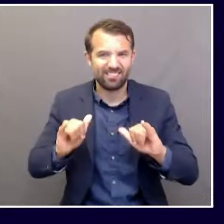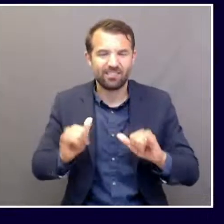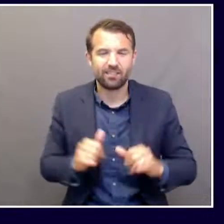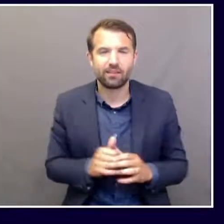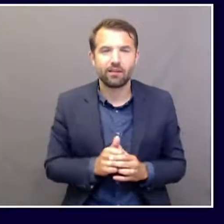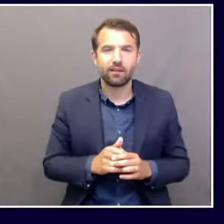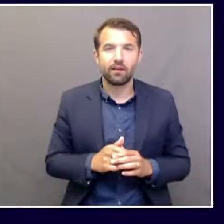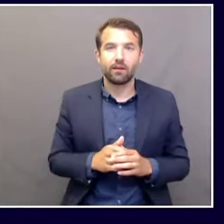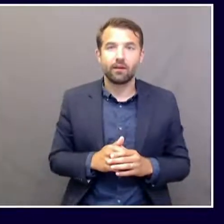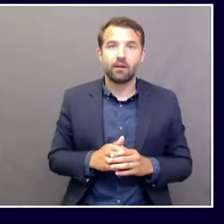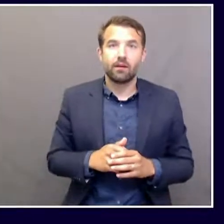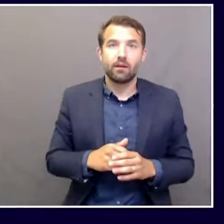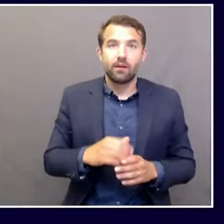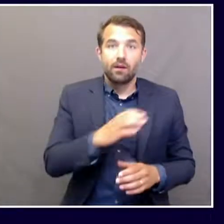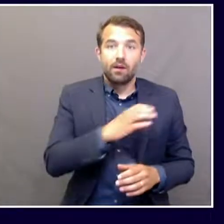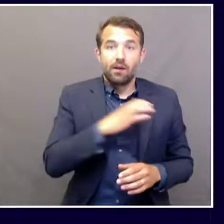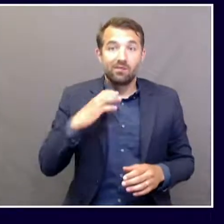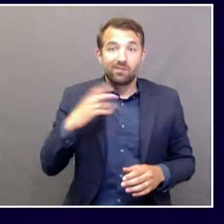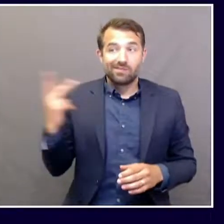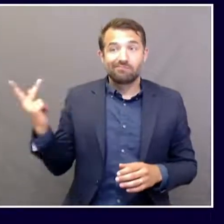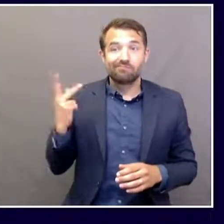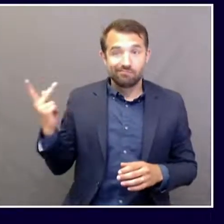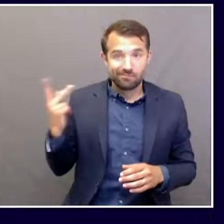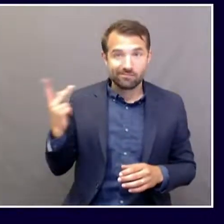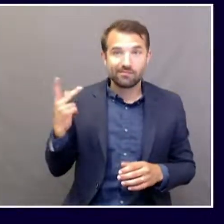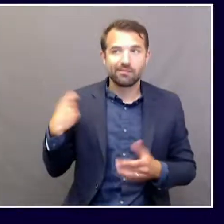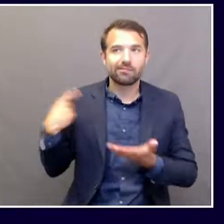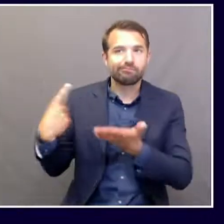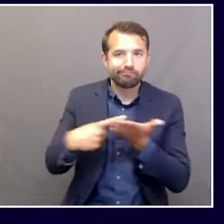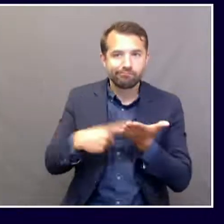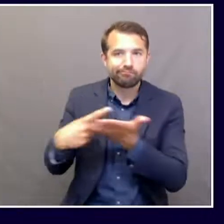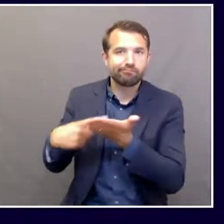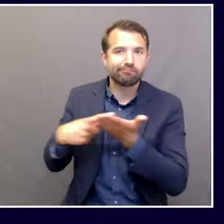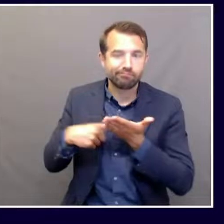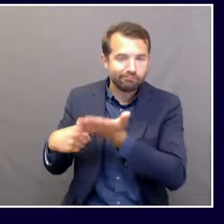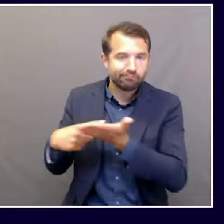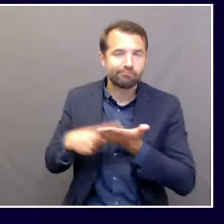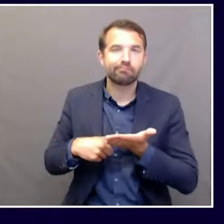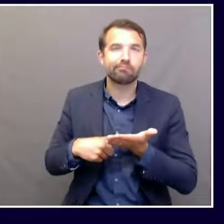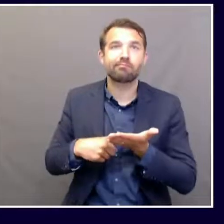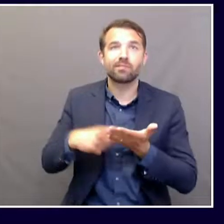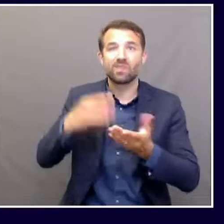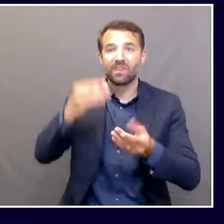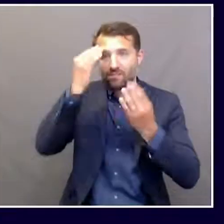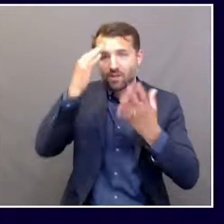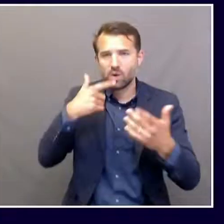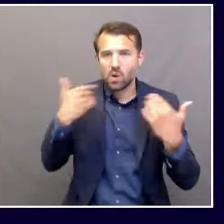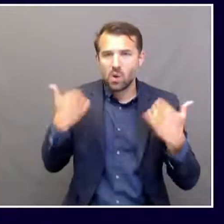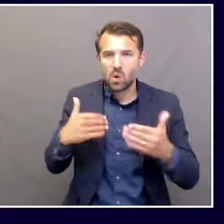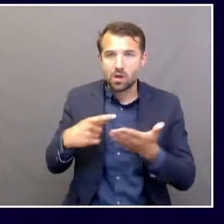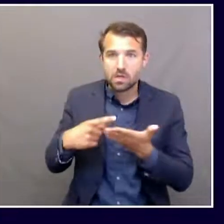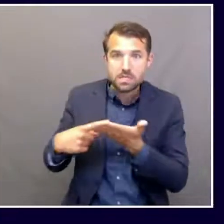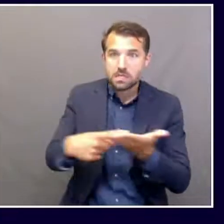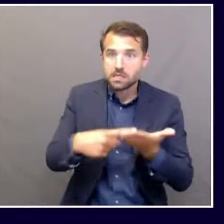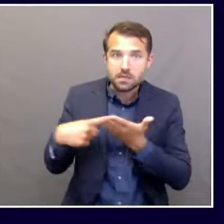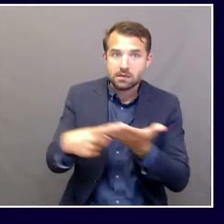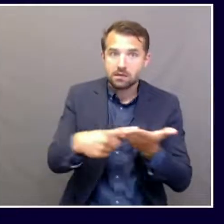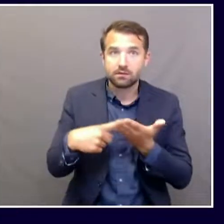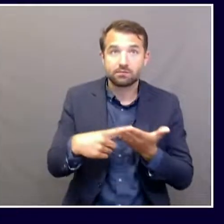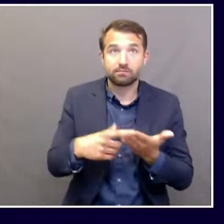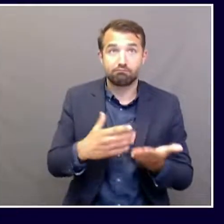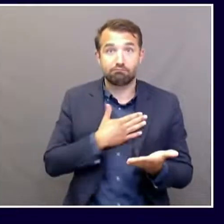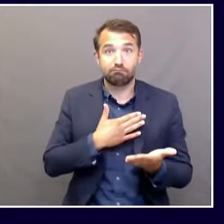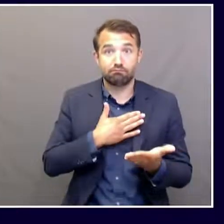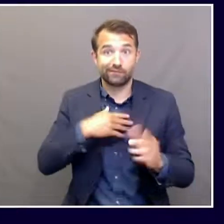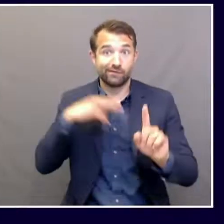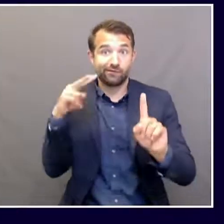it as well as the timing piece that you note. And Blair, I think my view is that the changes that we made, that the